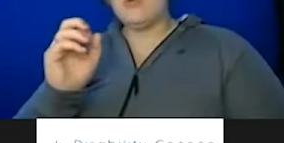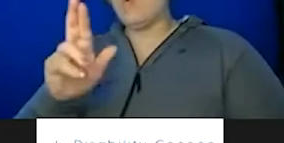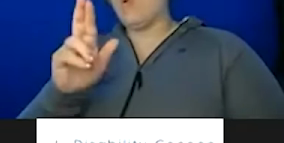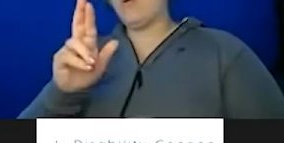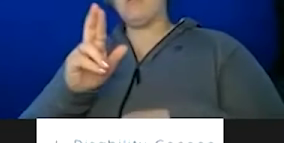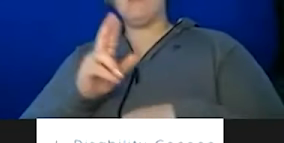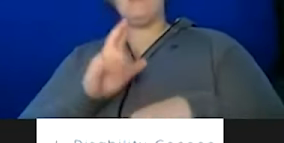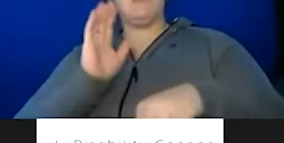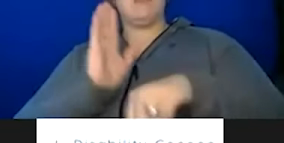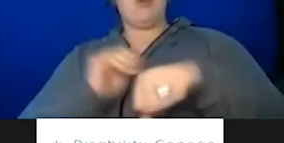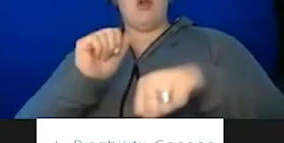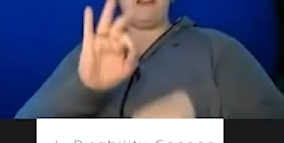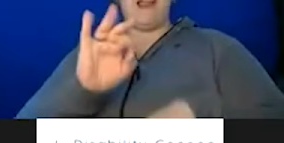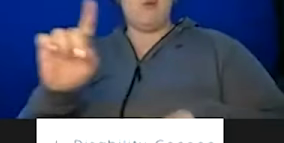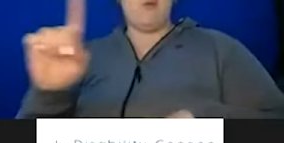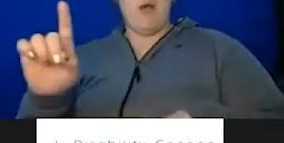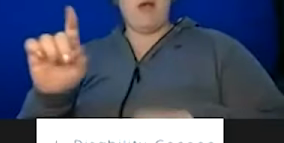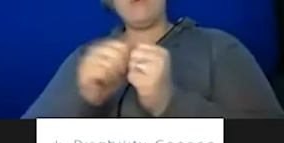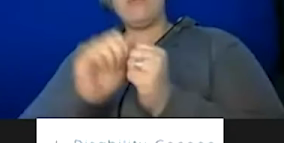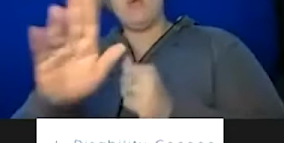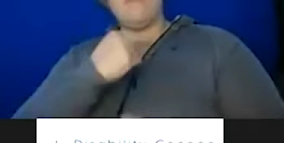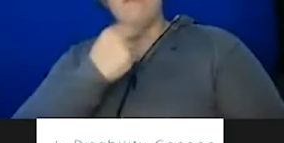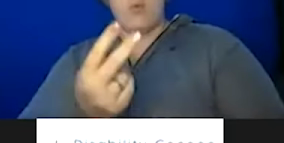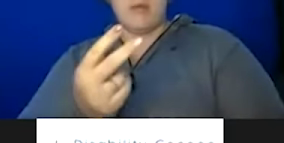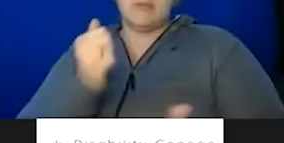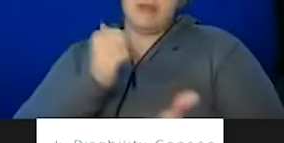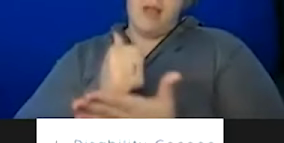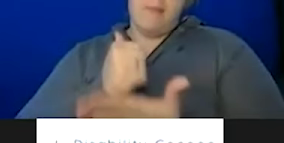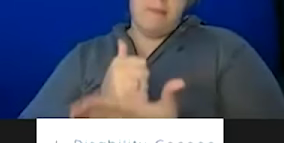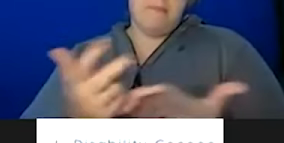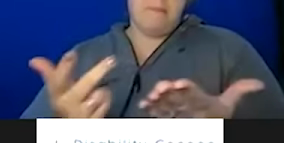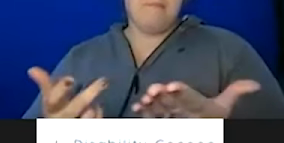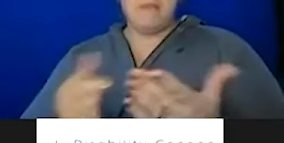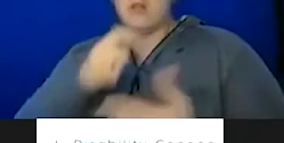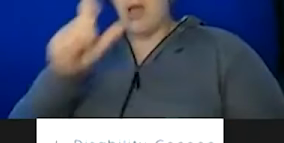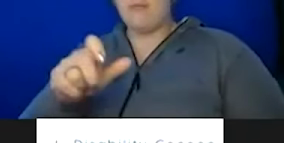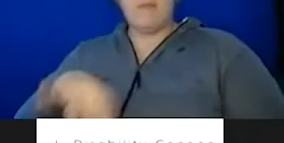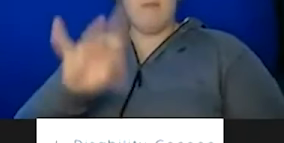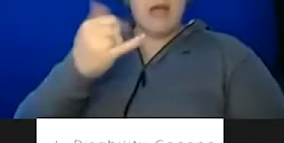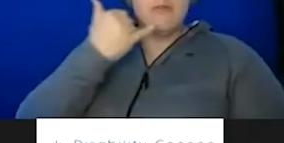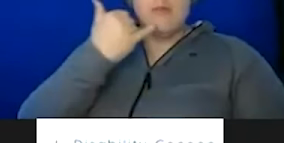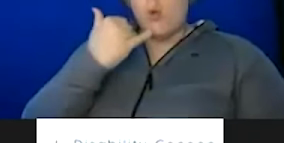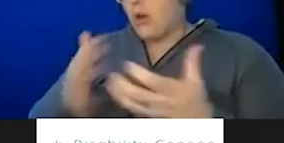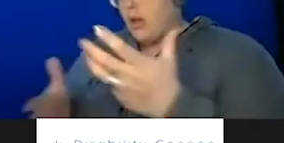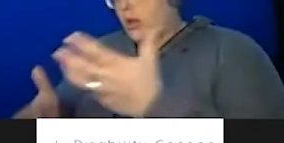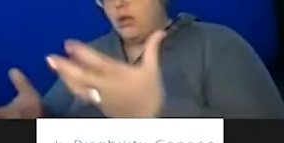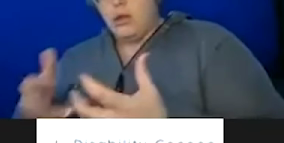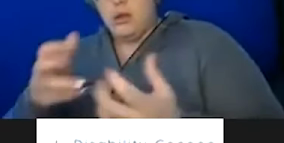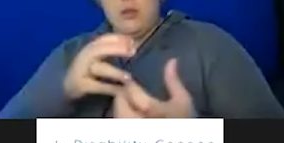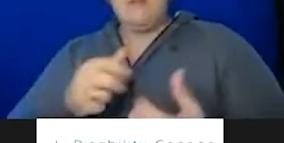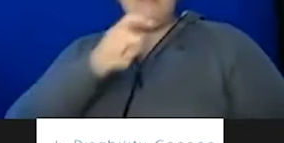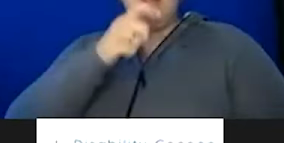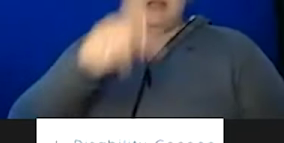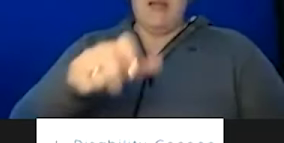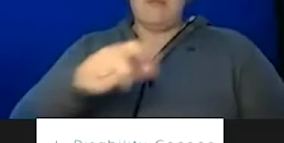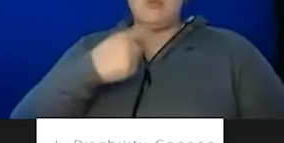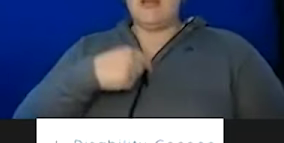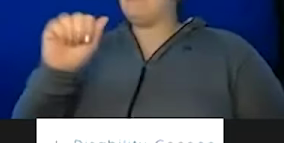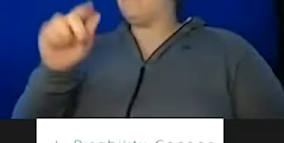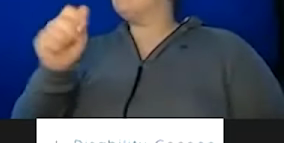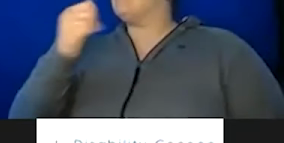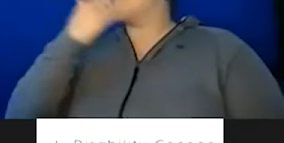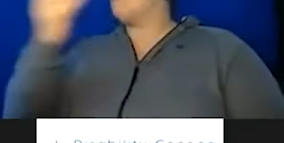voice, which I think is pretty great. So that's something that you might